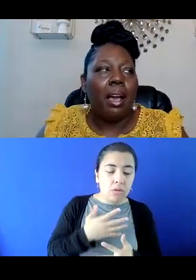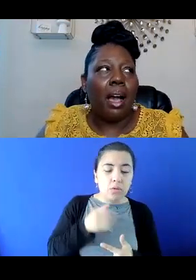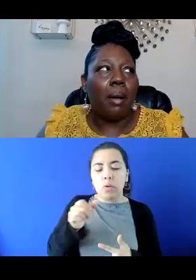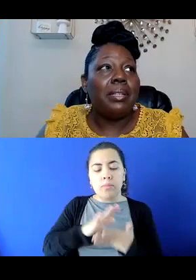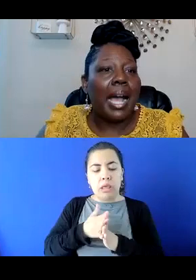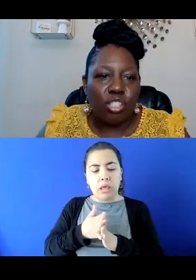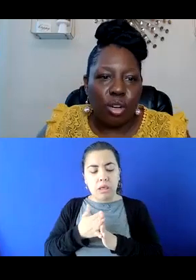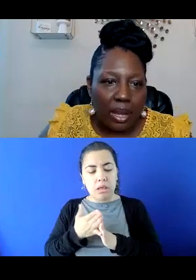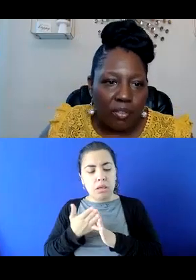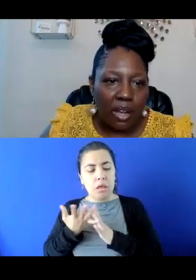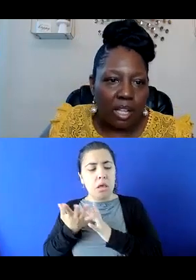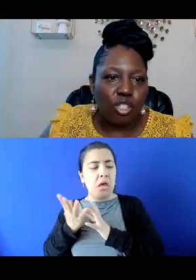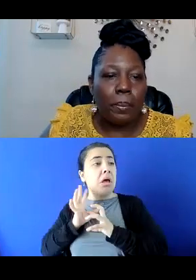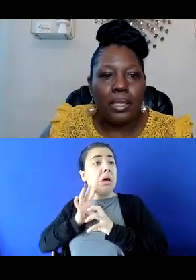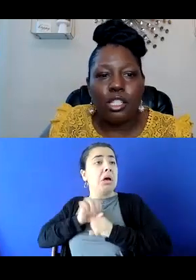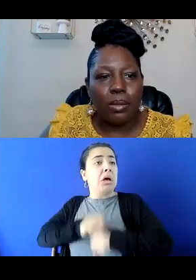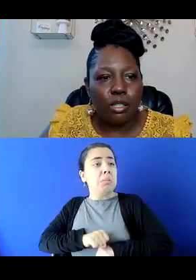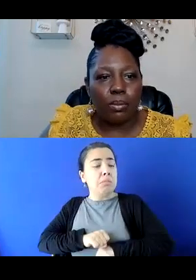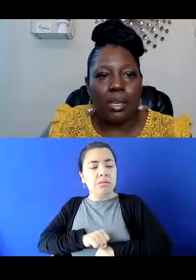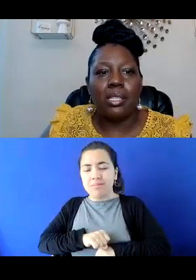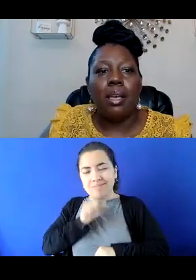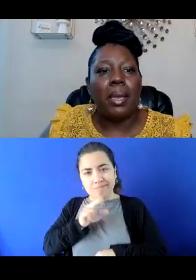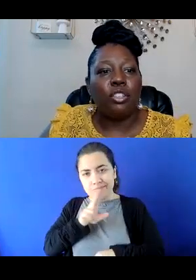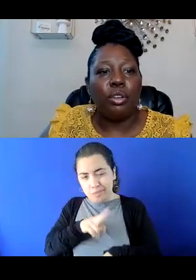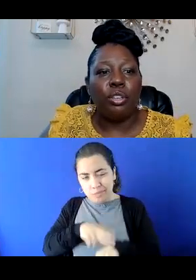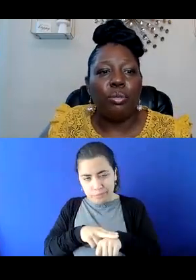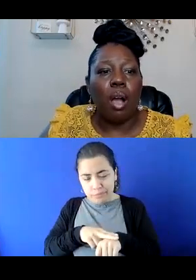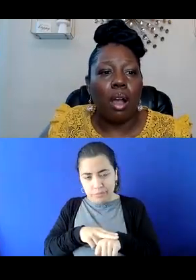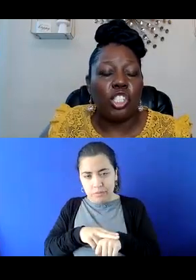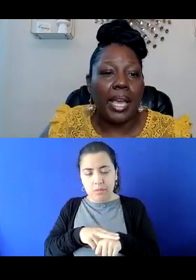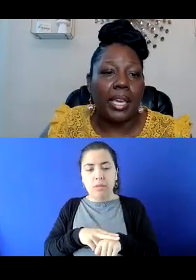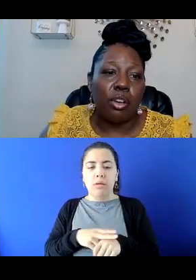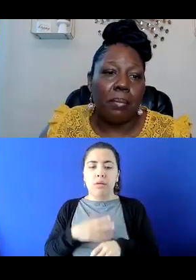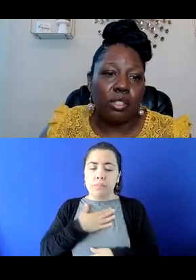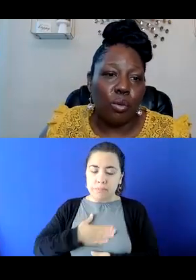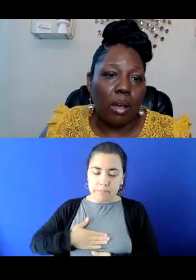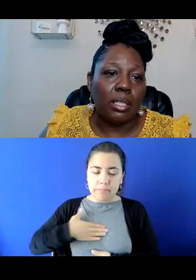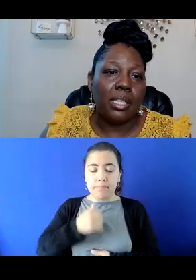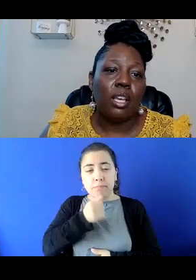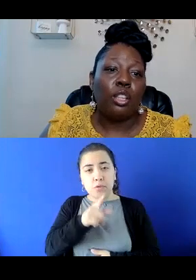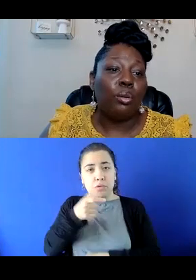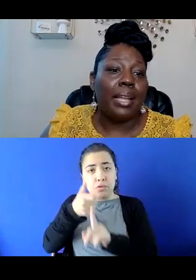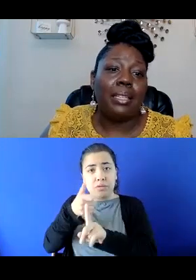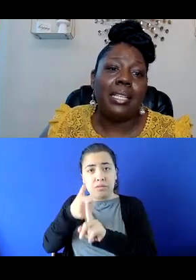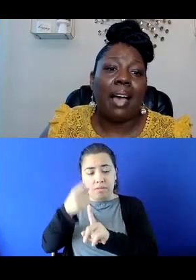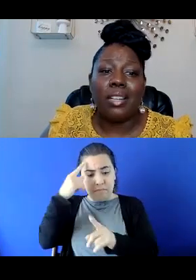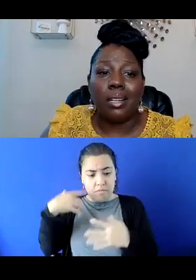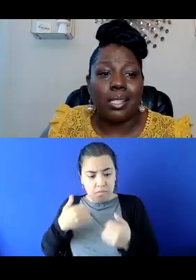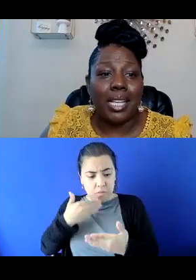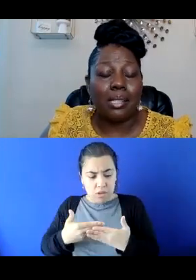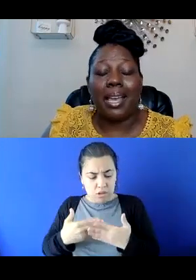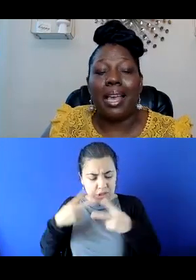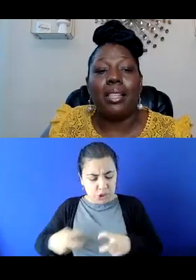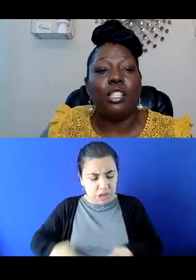be not so great for us. So please, please, please make sure you are checking your mental wellness through at least having